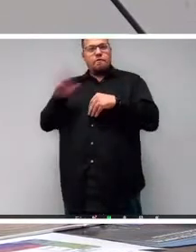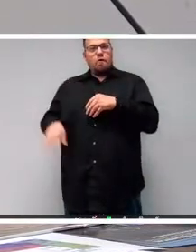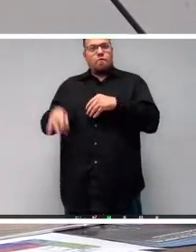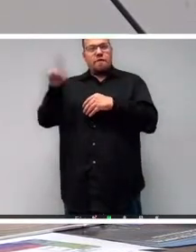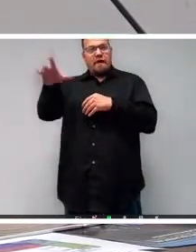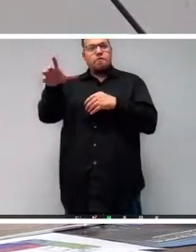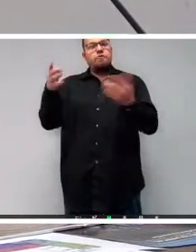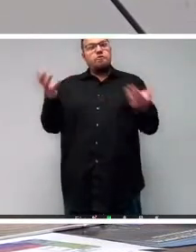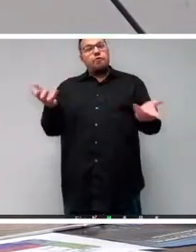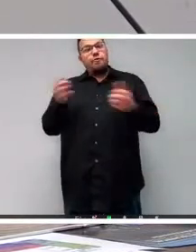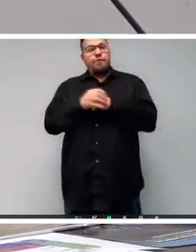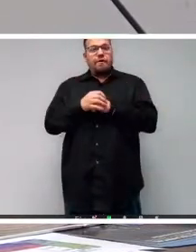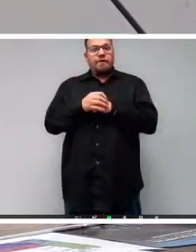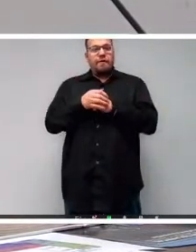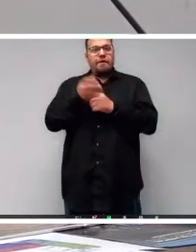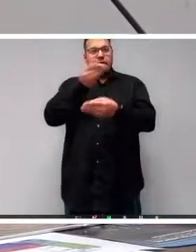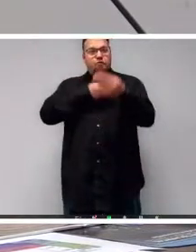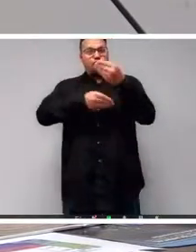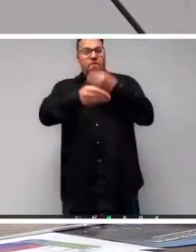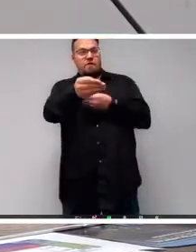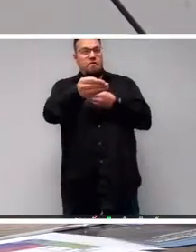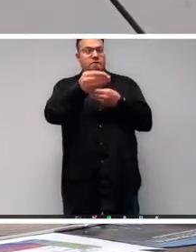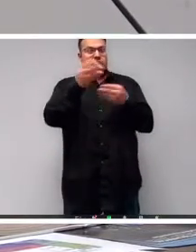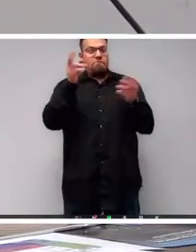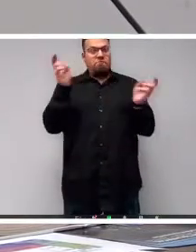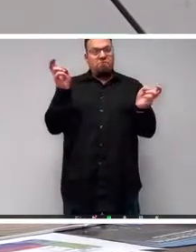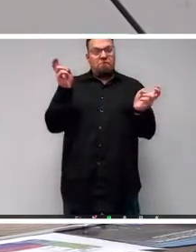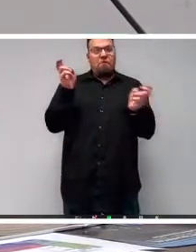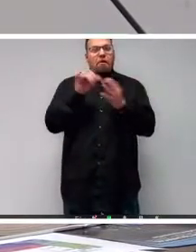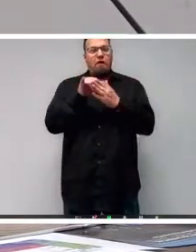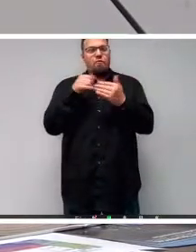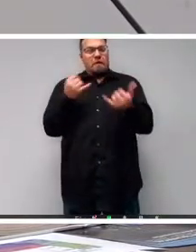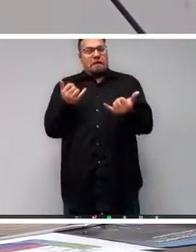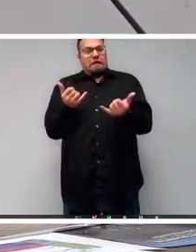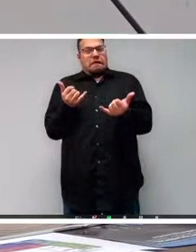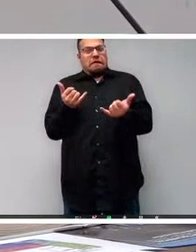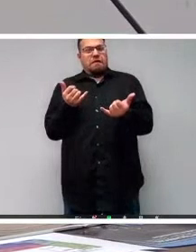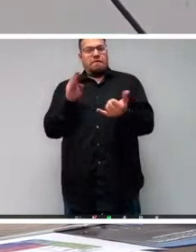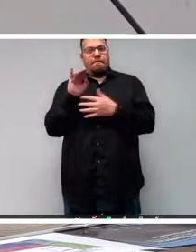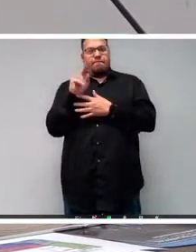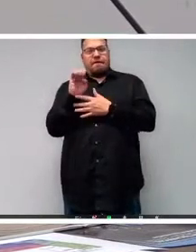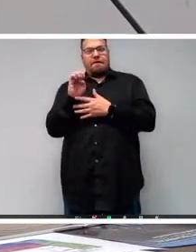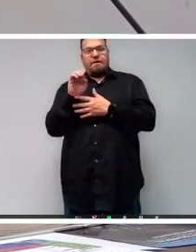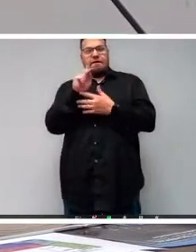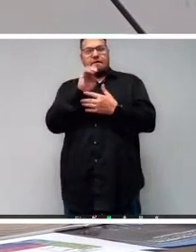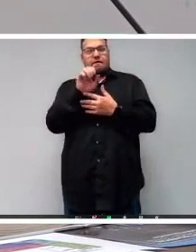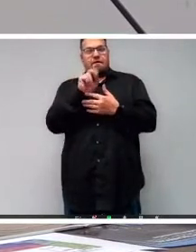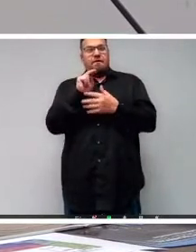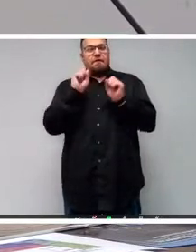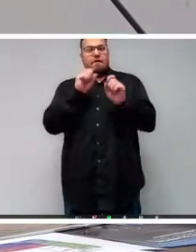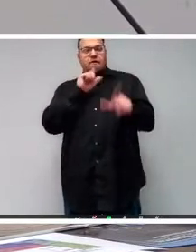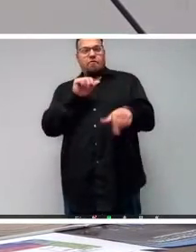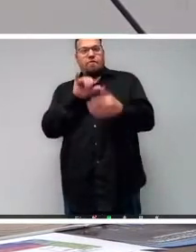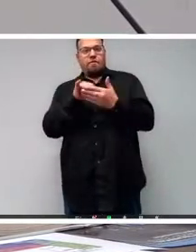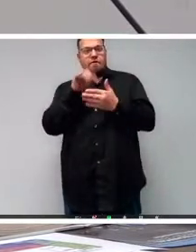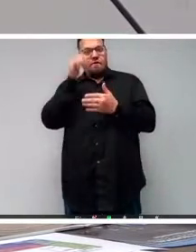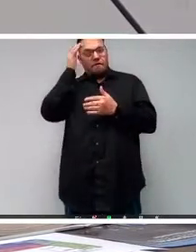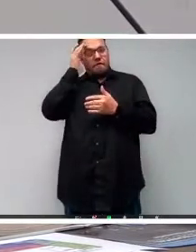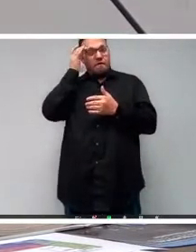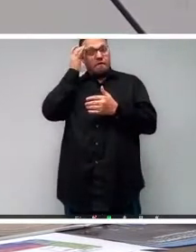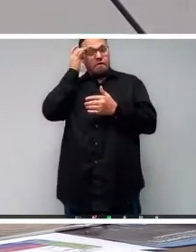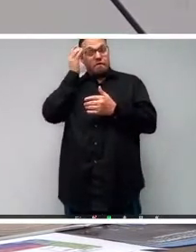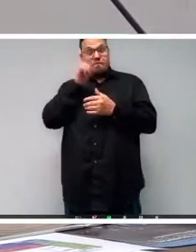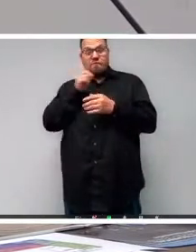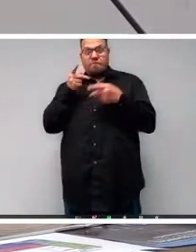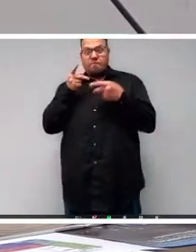any transactional issues that are current, Mike Keene can answer those. It's been a real privilege to